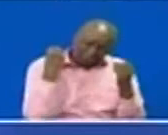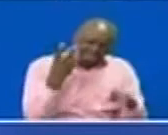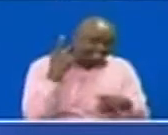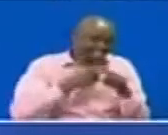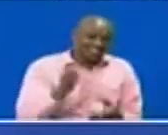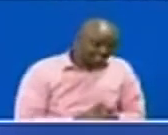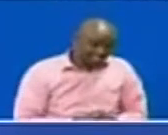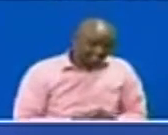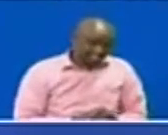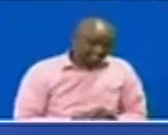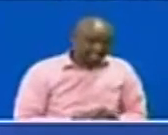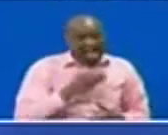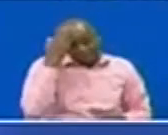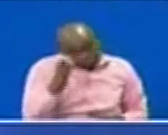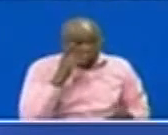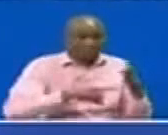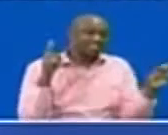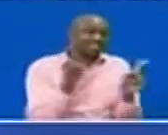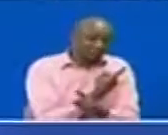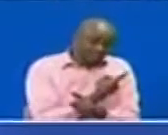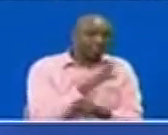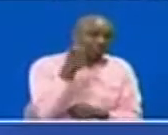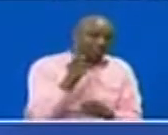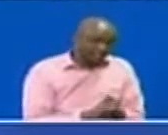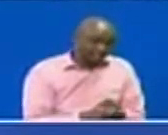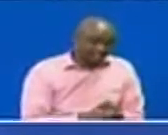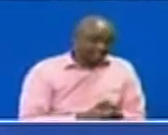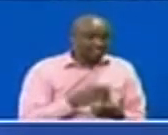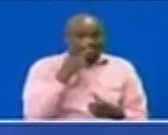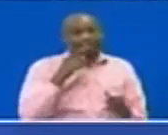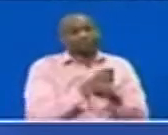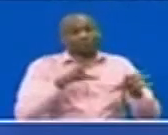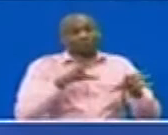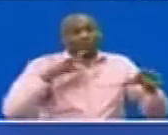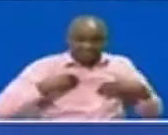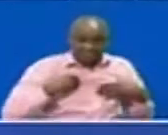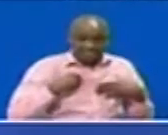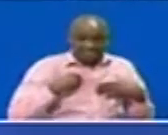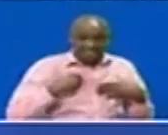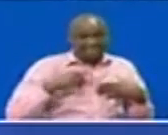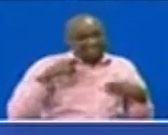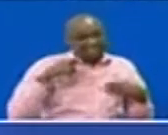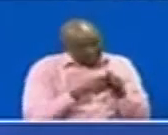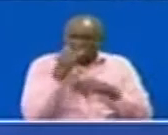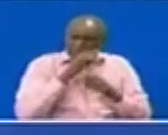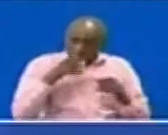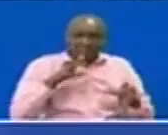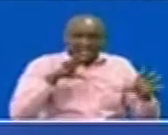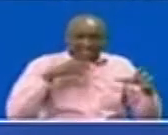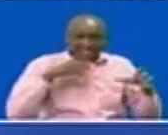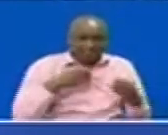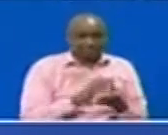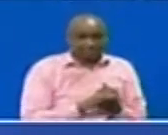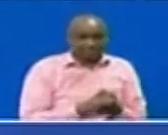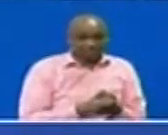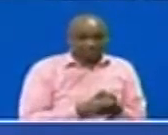years. So I do not know what is going to be reinvented when you say that, that there's going to be zero. There has always been zero tolerance to corruption in this country. Has there? I